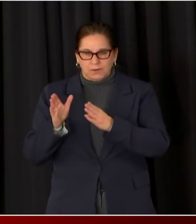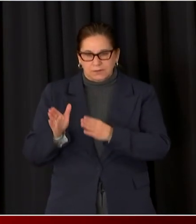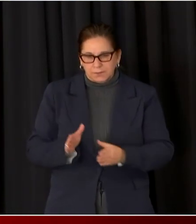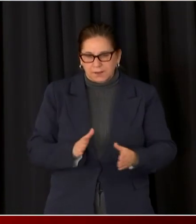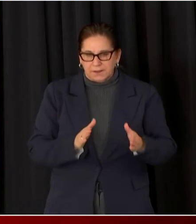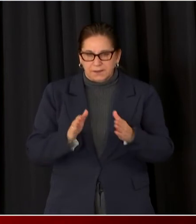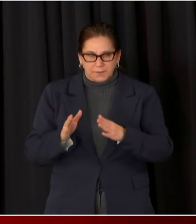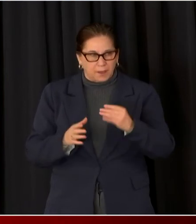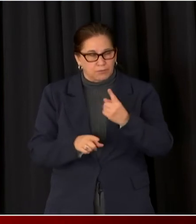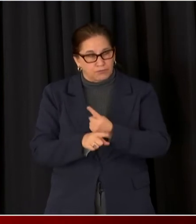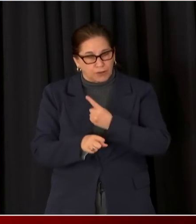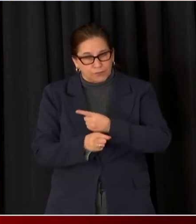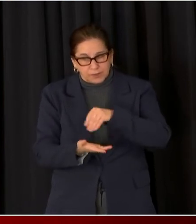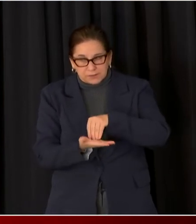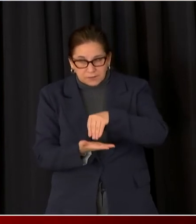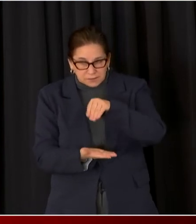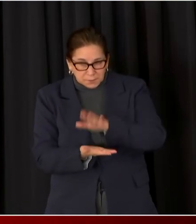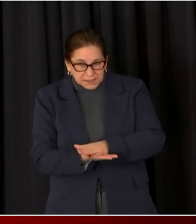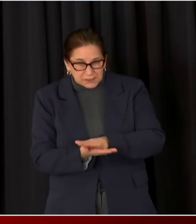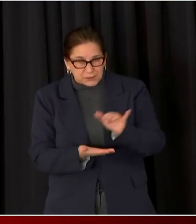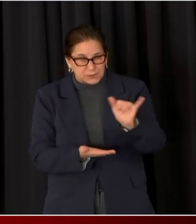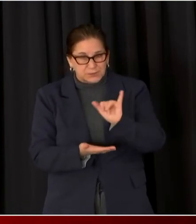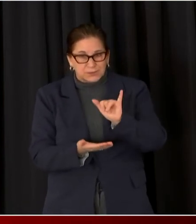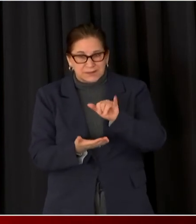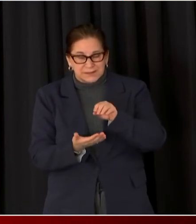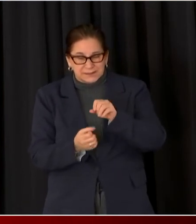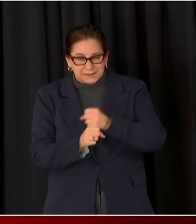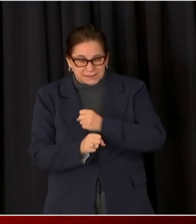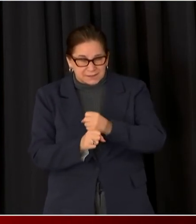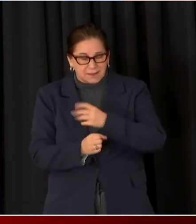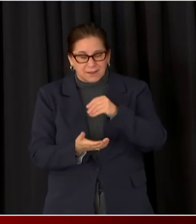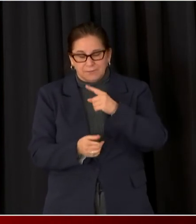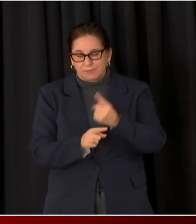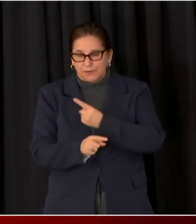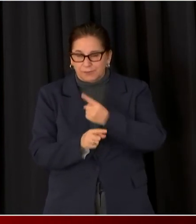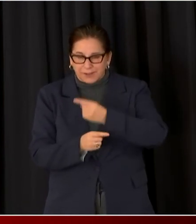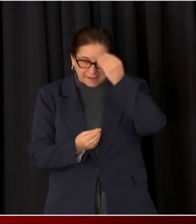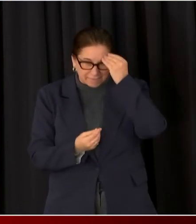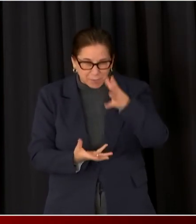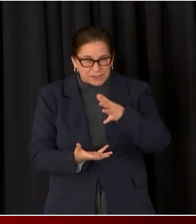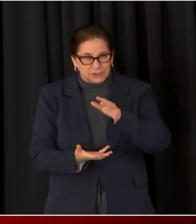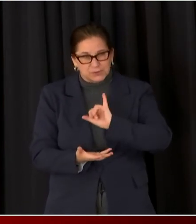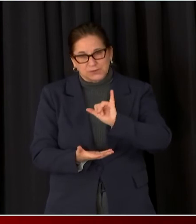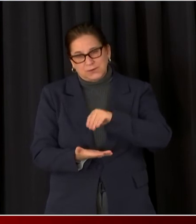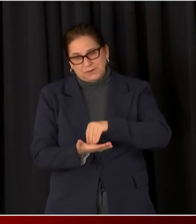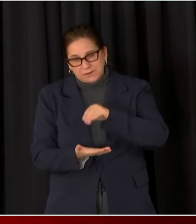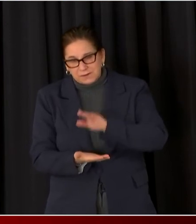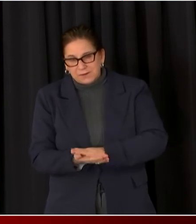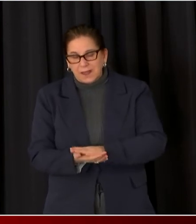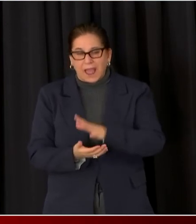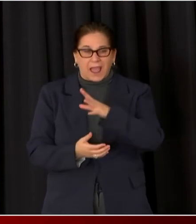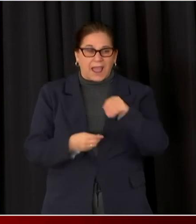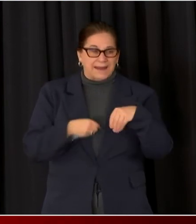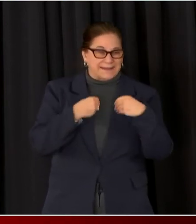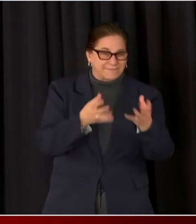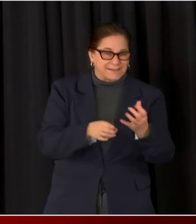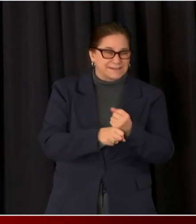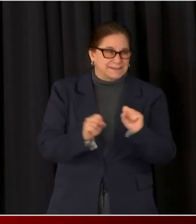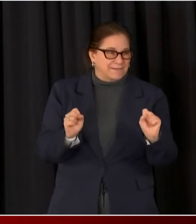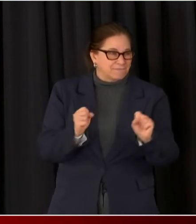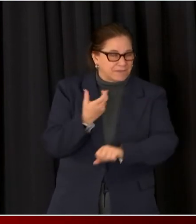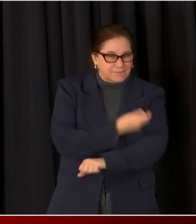thorough, that communicate the right type of information that we need so we can have a safe and effective process at the community level.